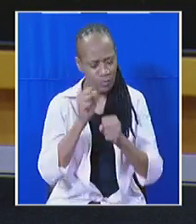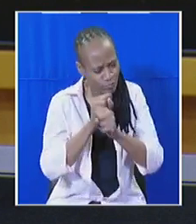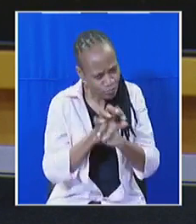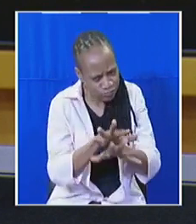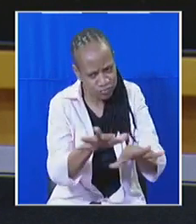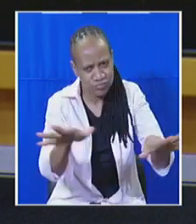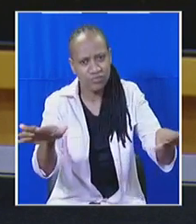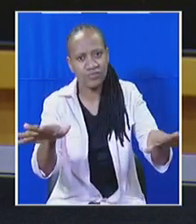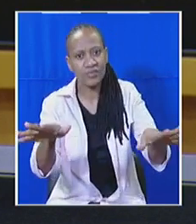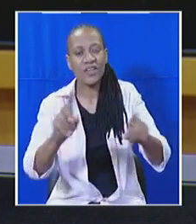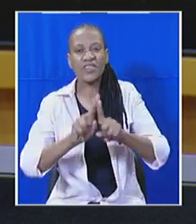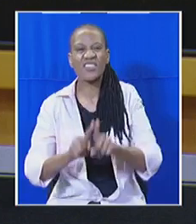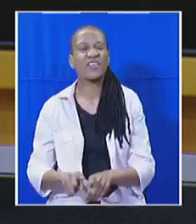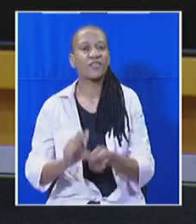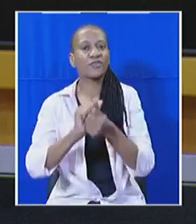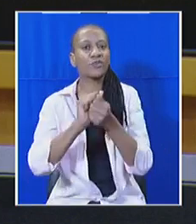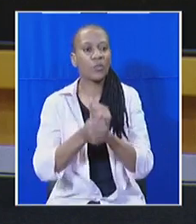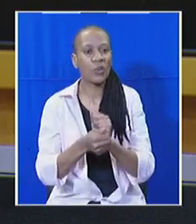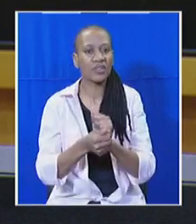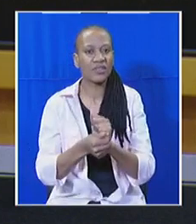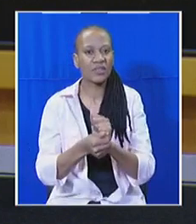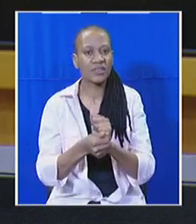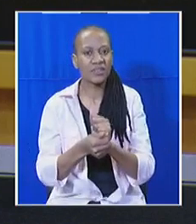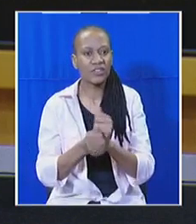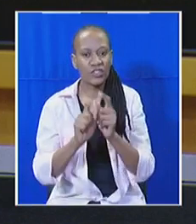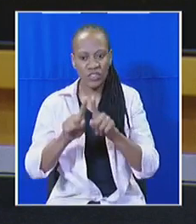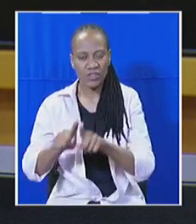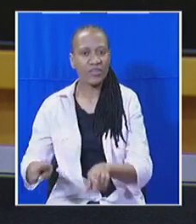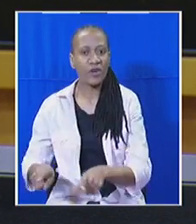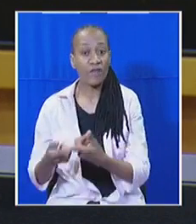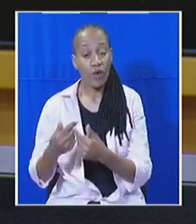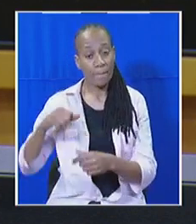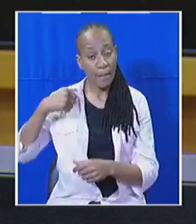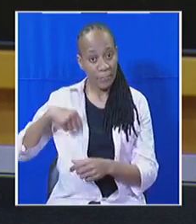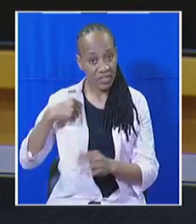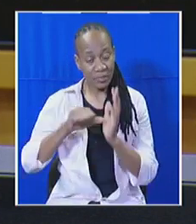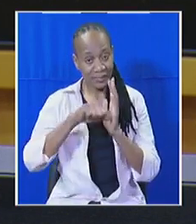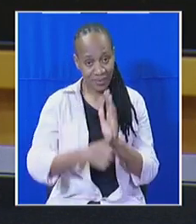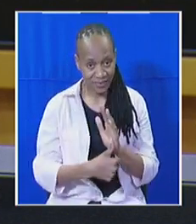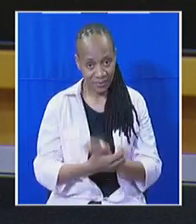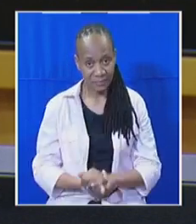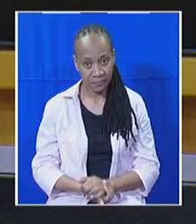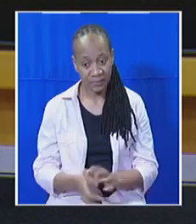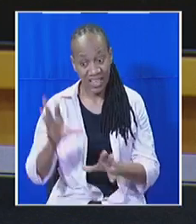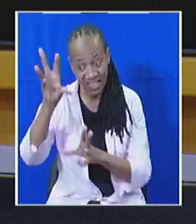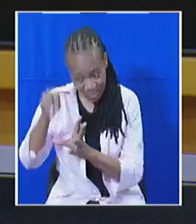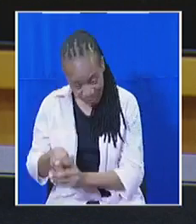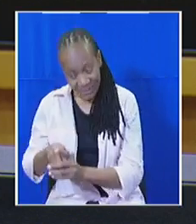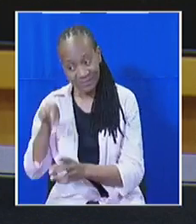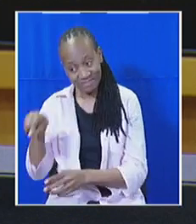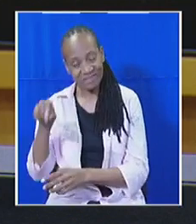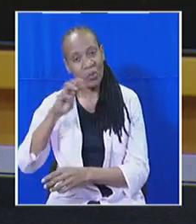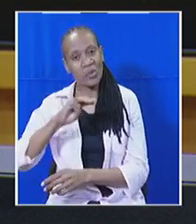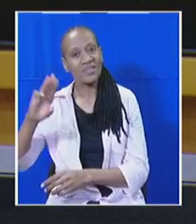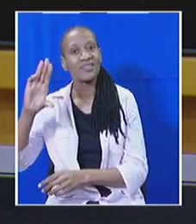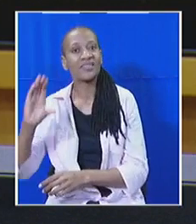sport infrastructure from the municipal infrastructure grant. That includes the Western Cape and all